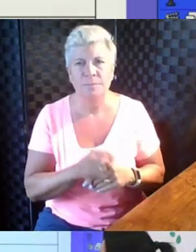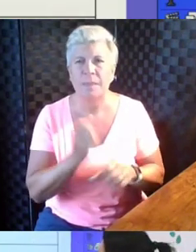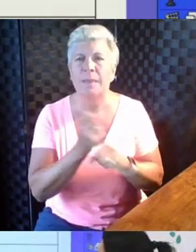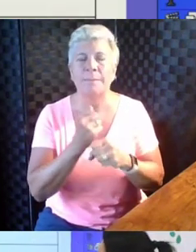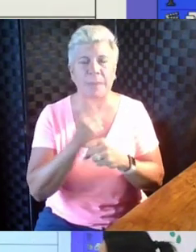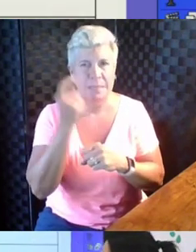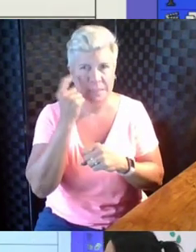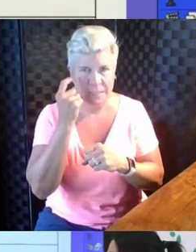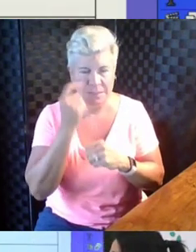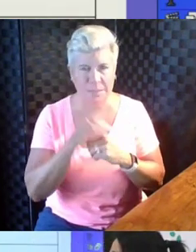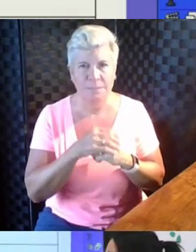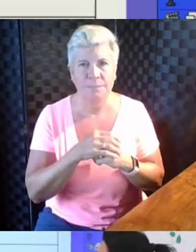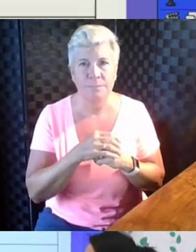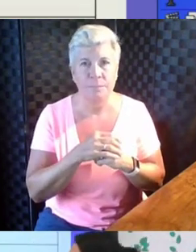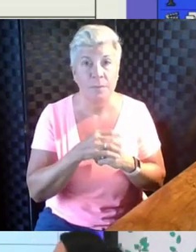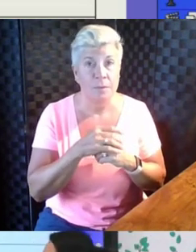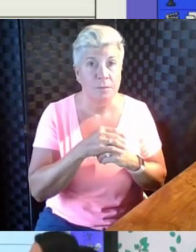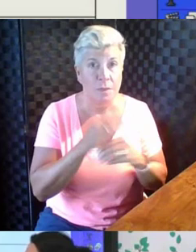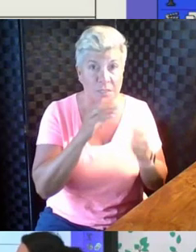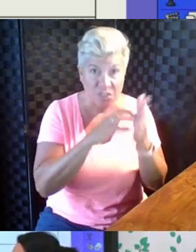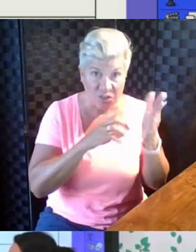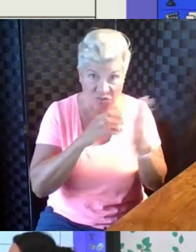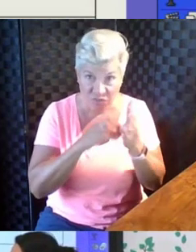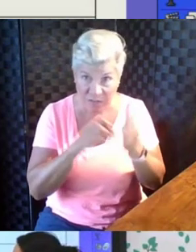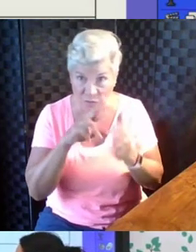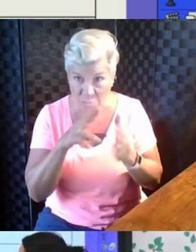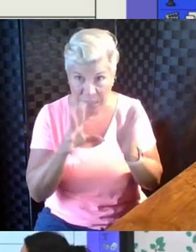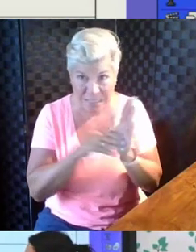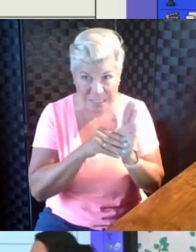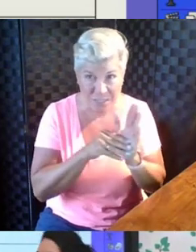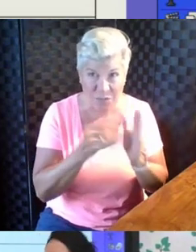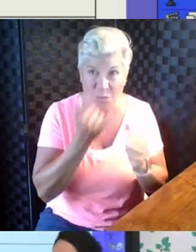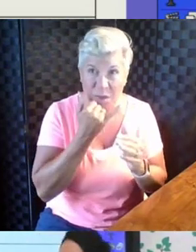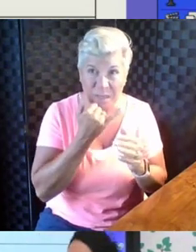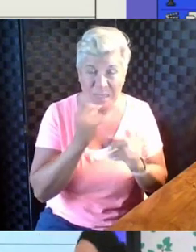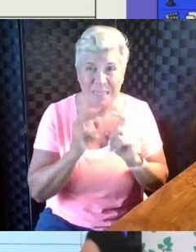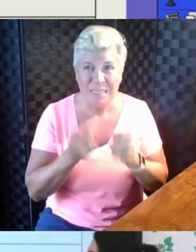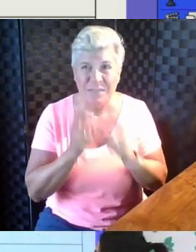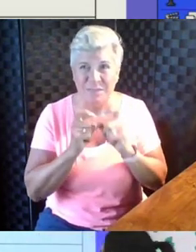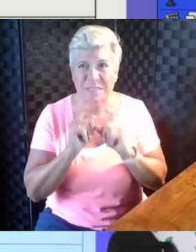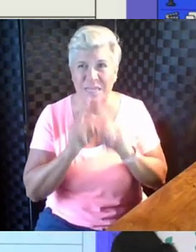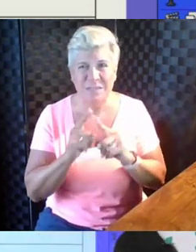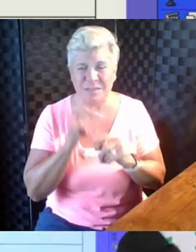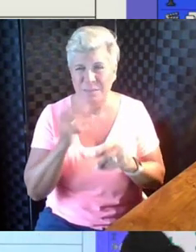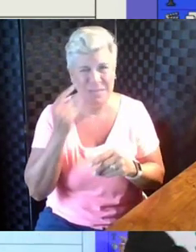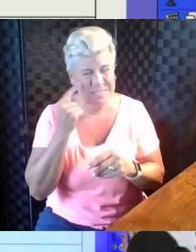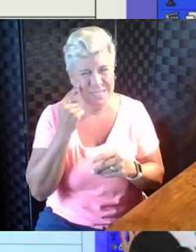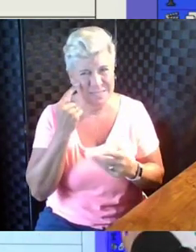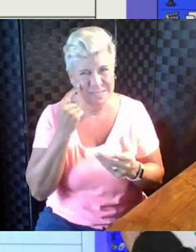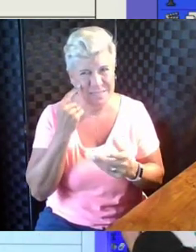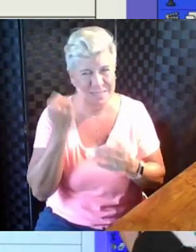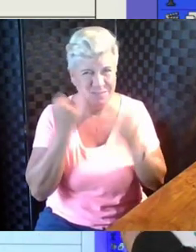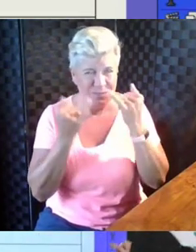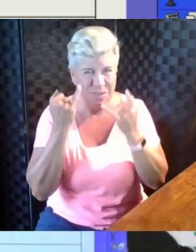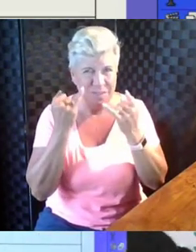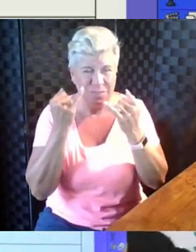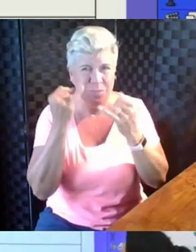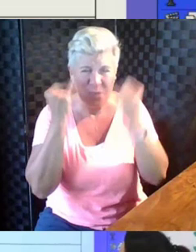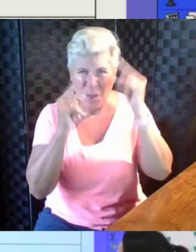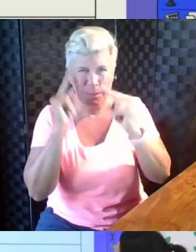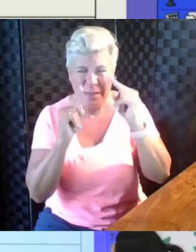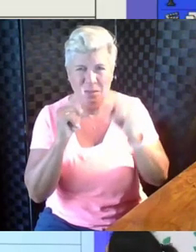answer. If maybe we did our subtraction or our addition wrong, it would give us an answer that wouldn't make sense if we thought about the